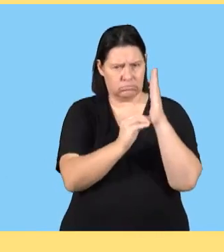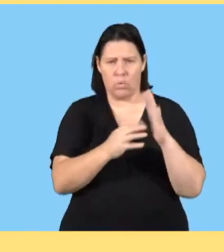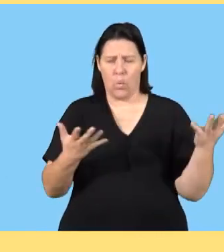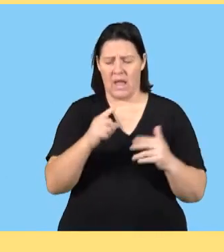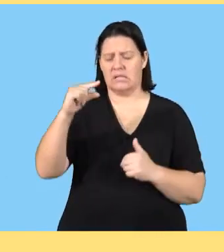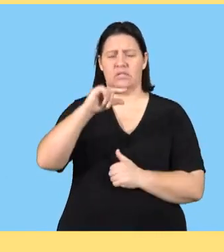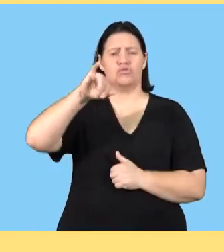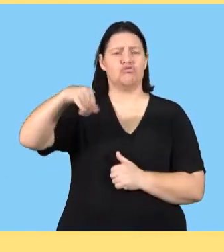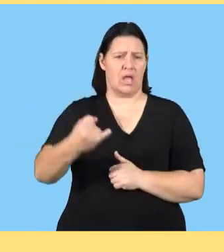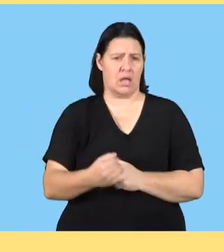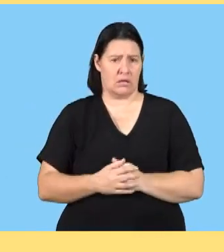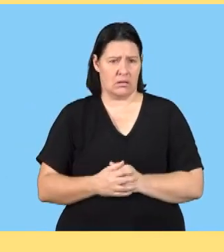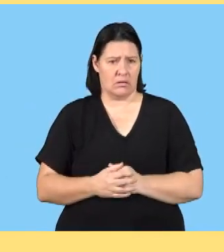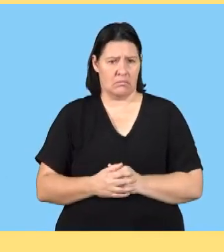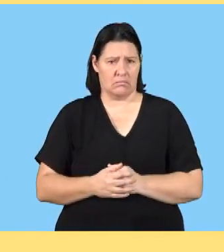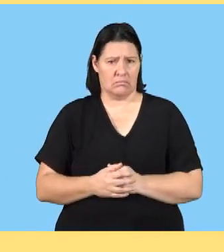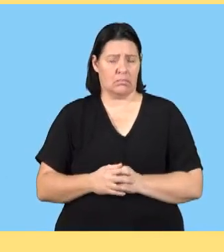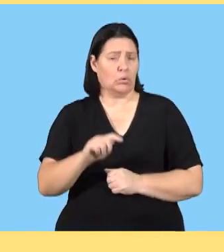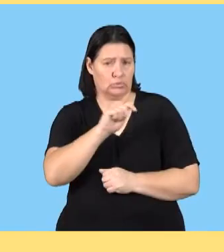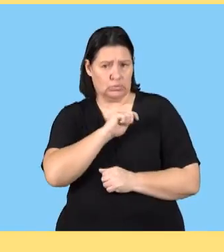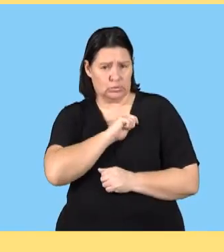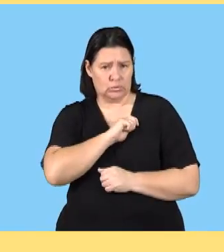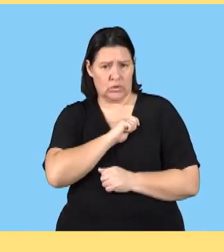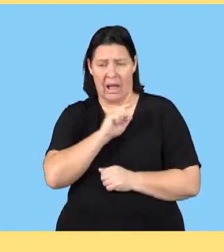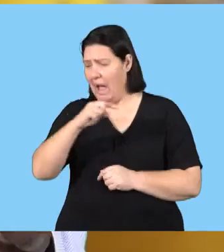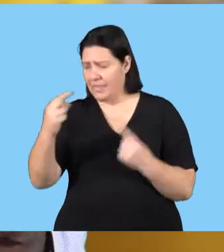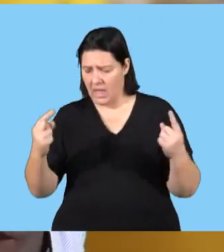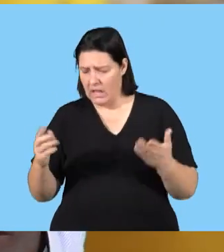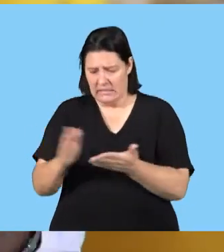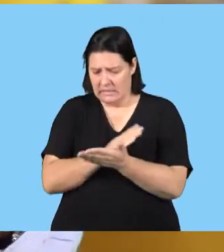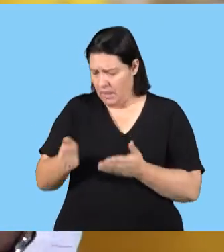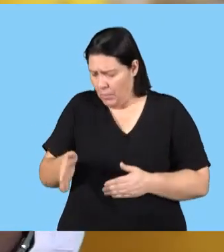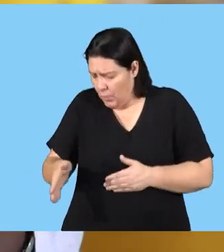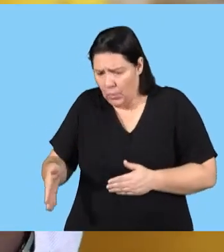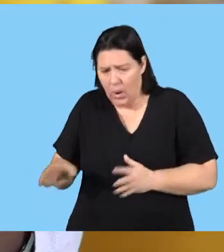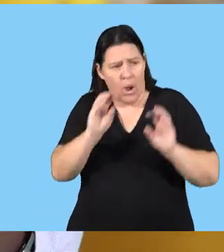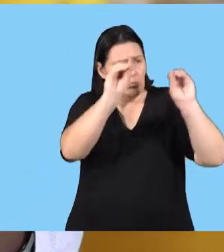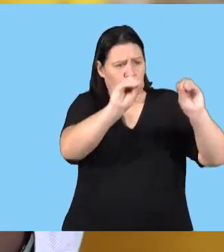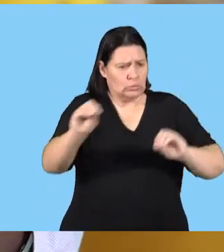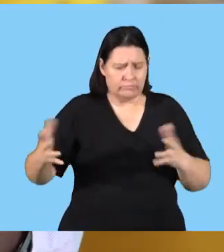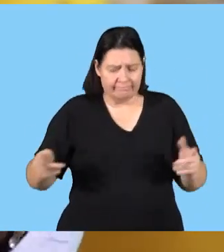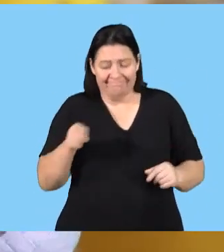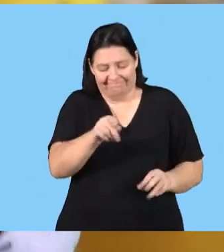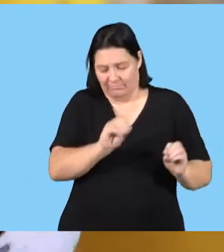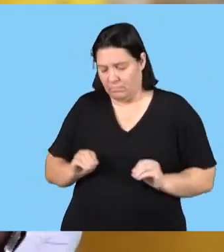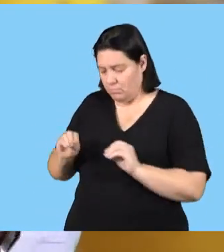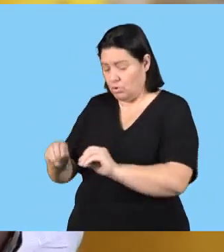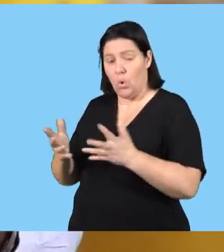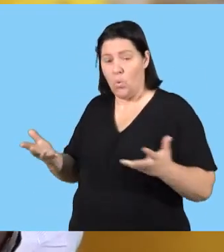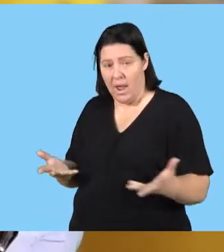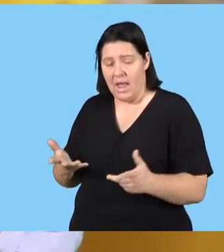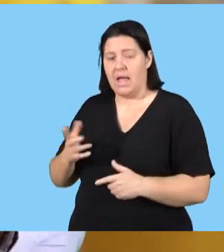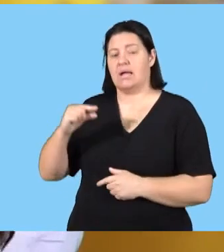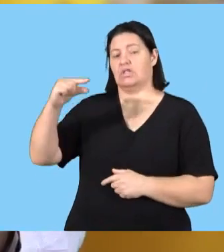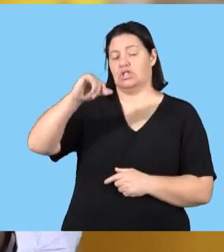in the GJ. This is definitely true. If you prepare your other journals and there are transactions that have not been recorded, such